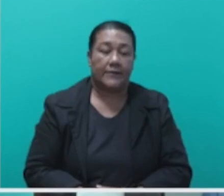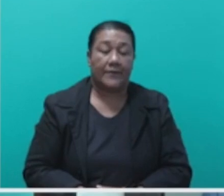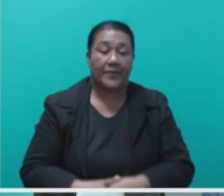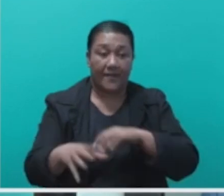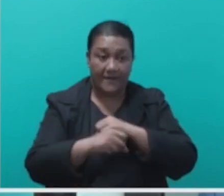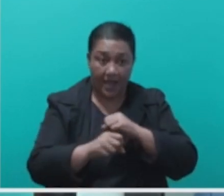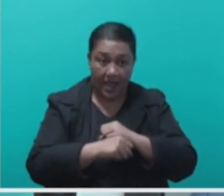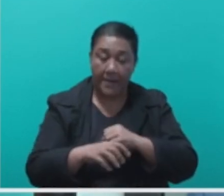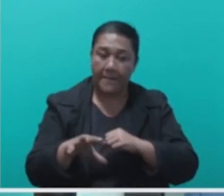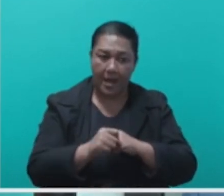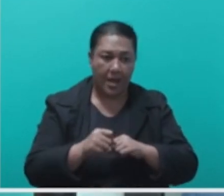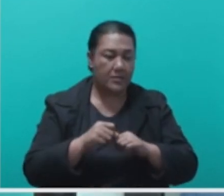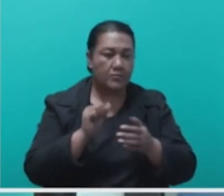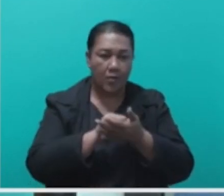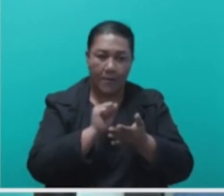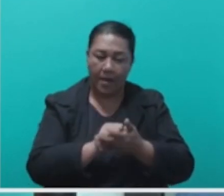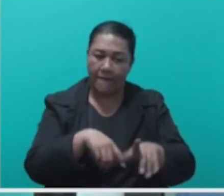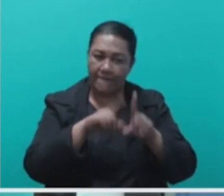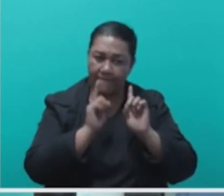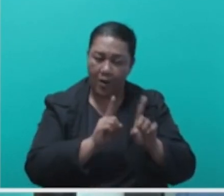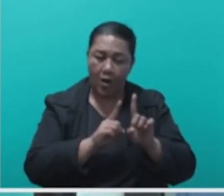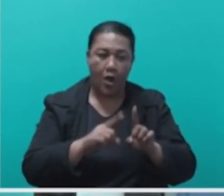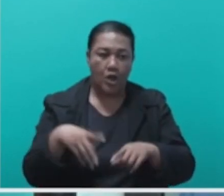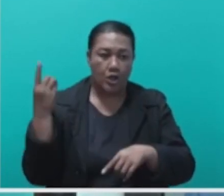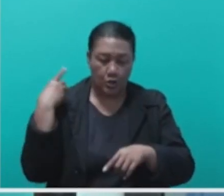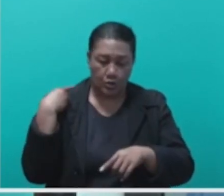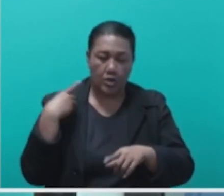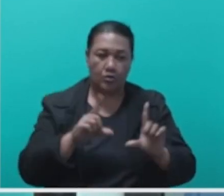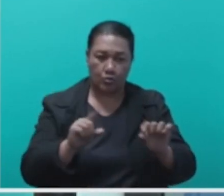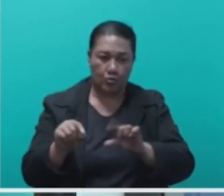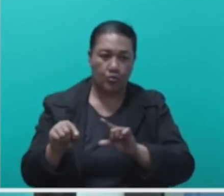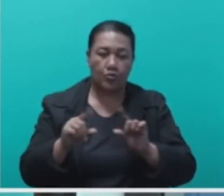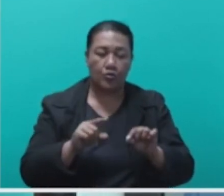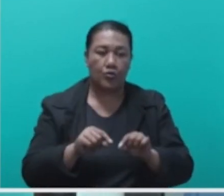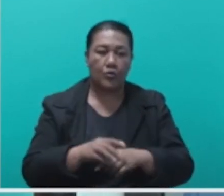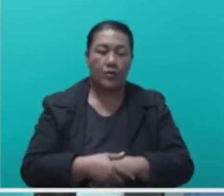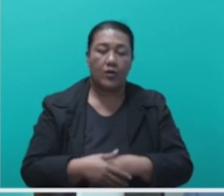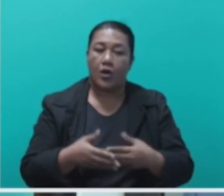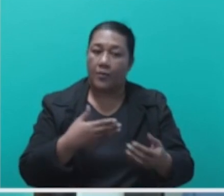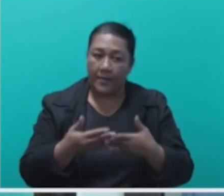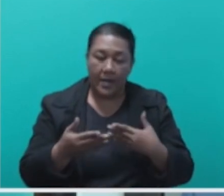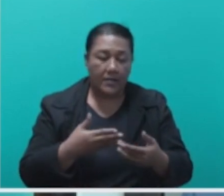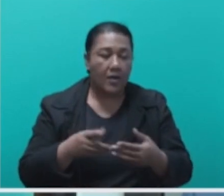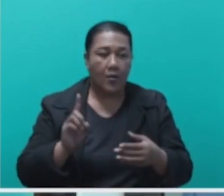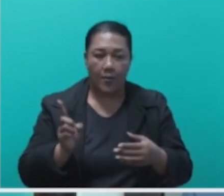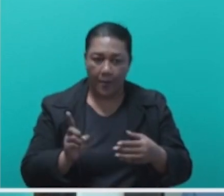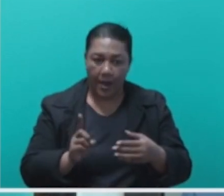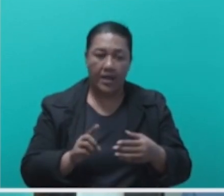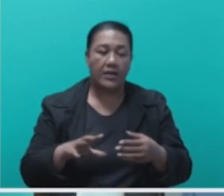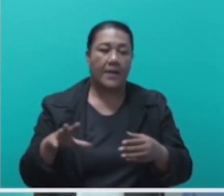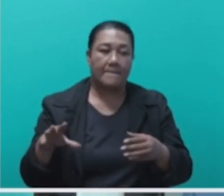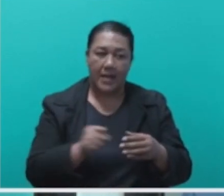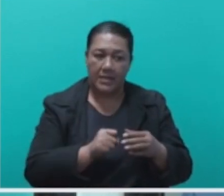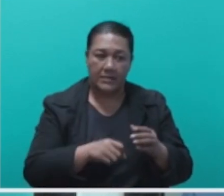FICAC must carry out their duties fearlessly, however difficult or inconvenient, and go where the facts and the evidence